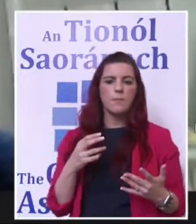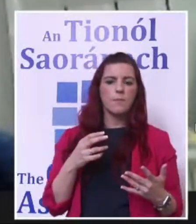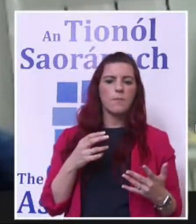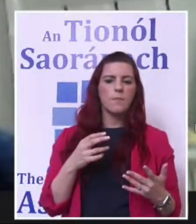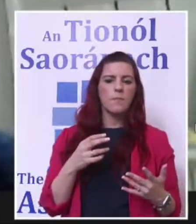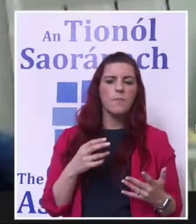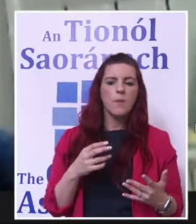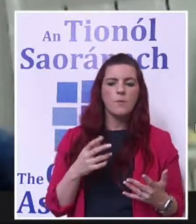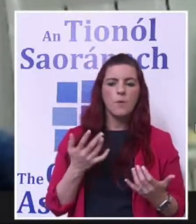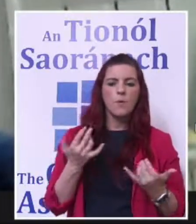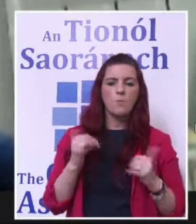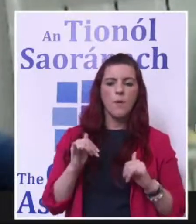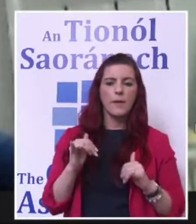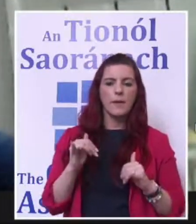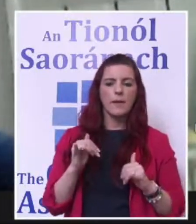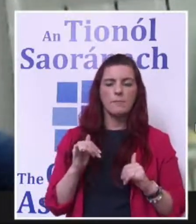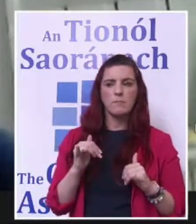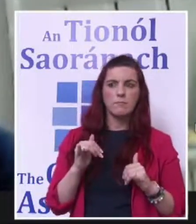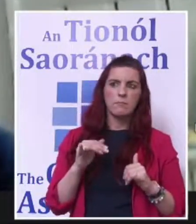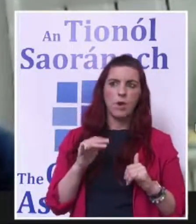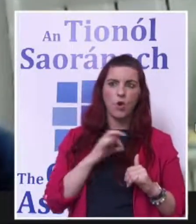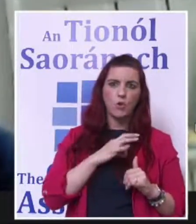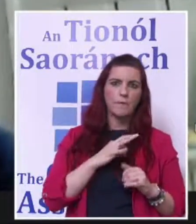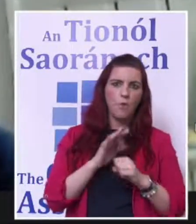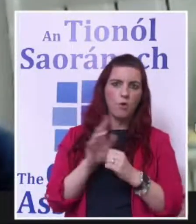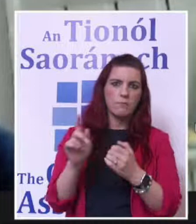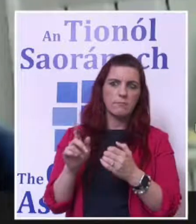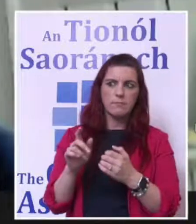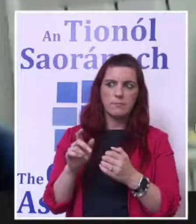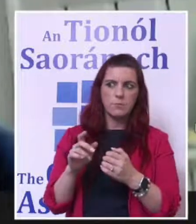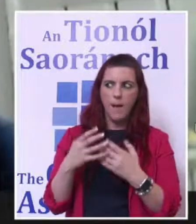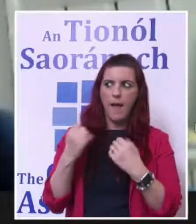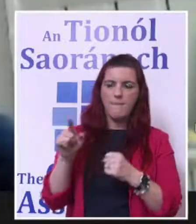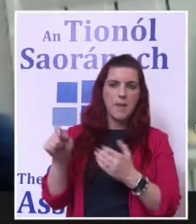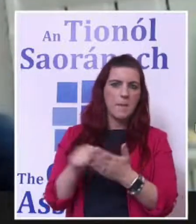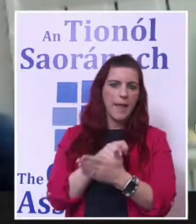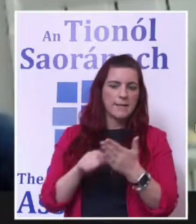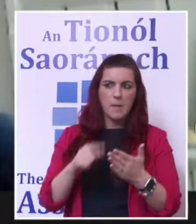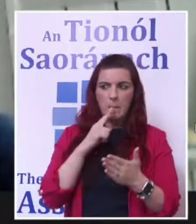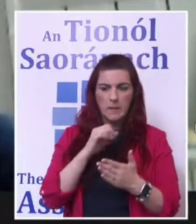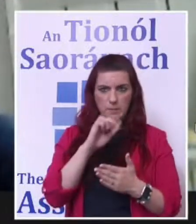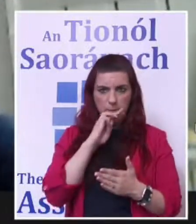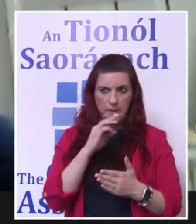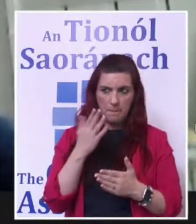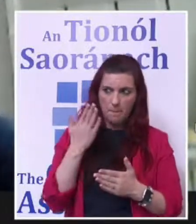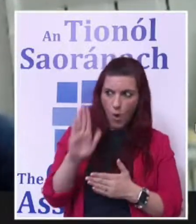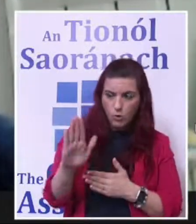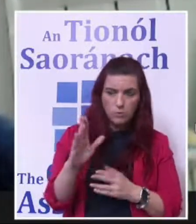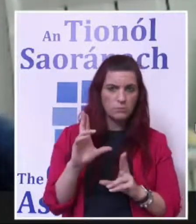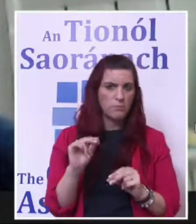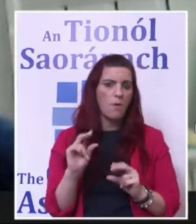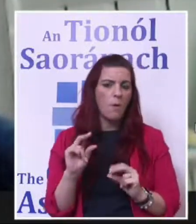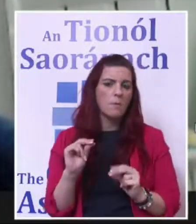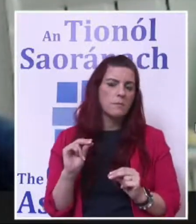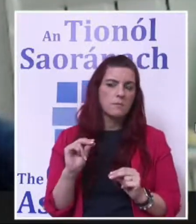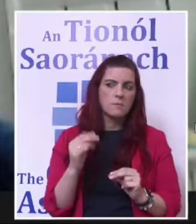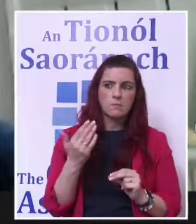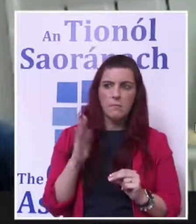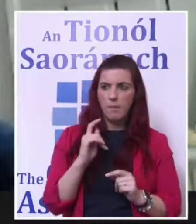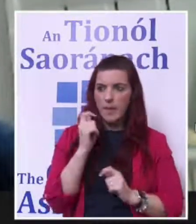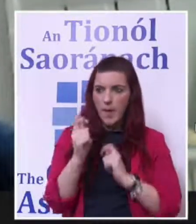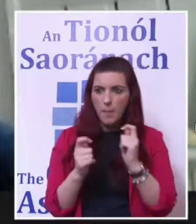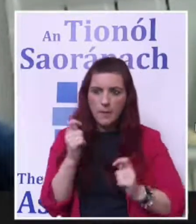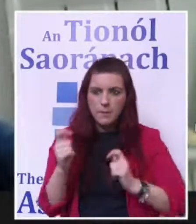therefore would probably ideally be elected, but that doesn't necessarily mean that they have to be. The fact that people can be nominated